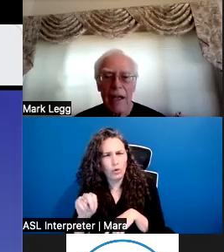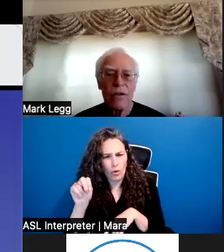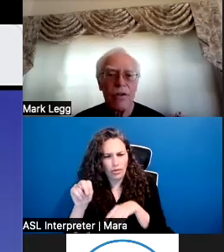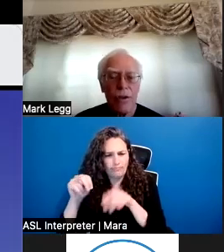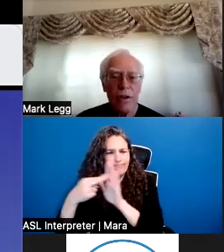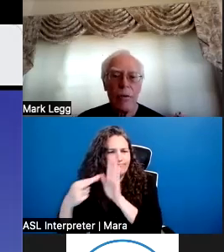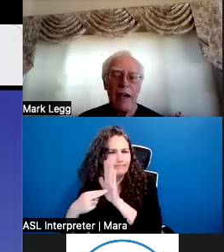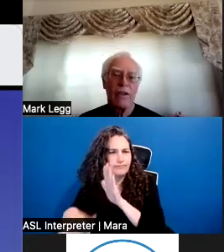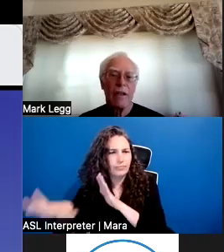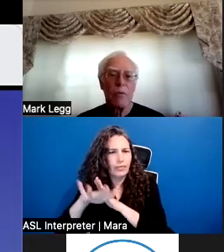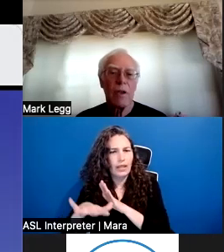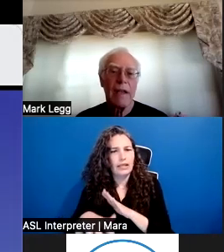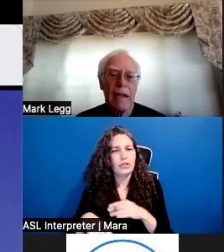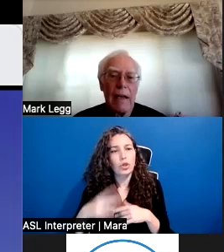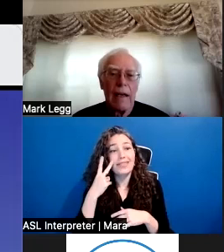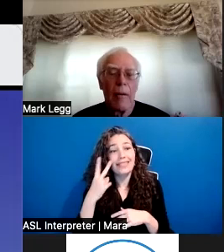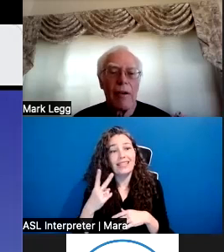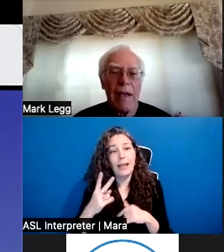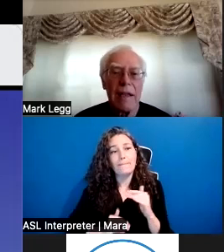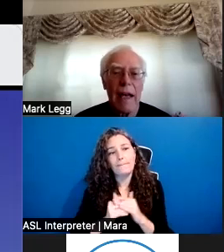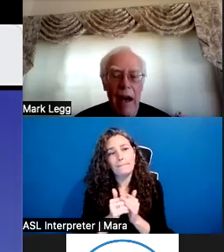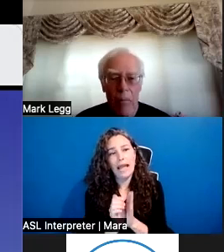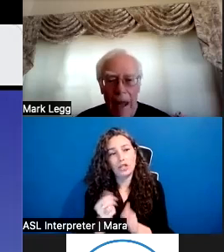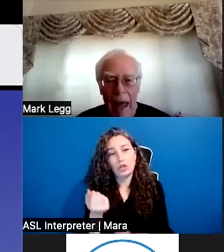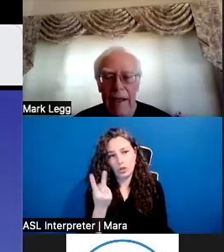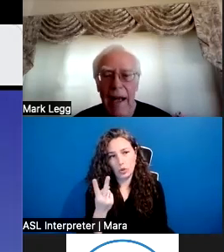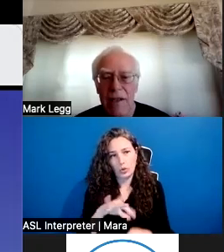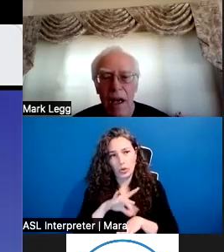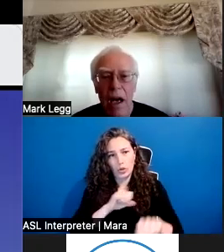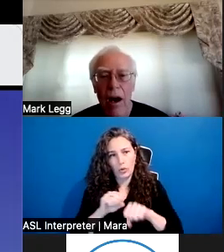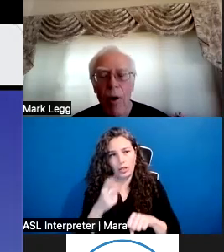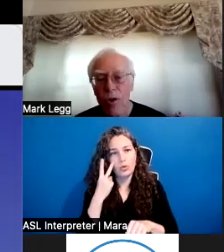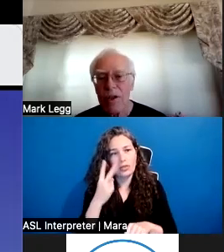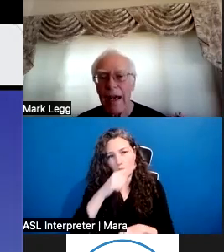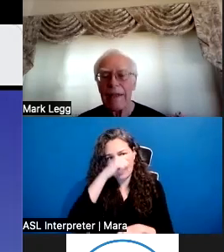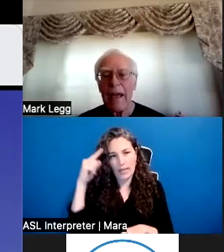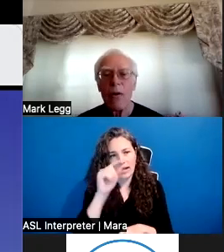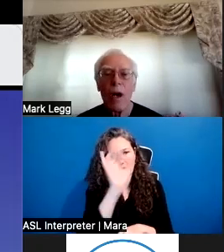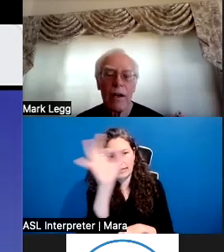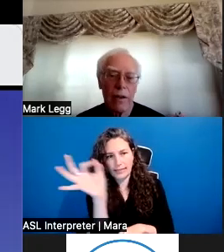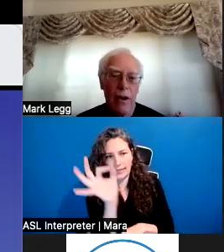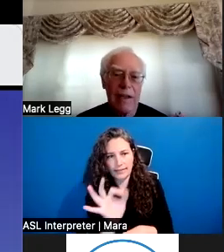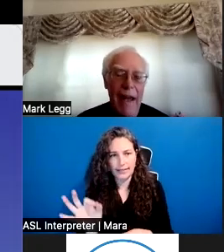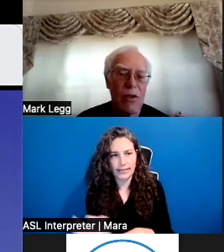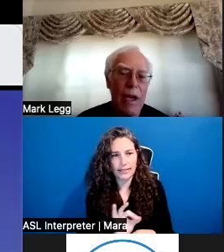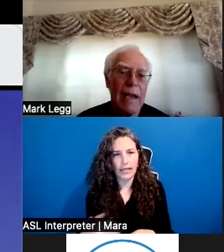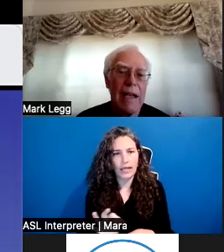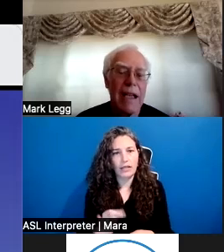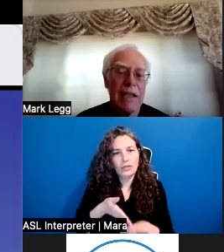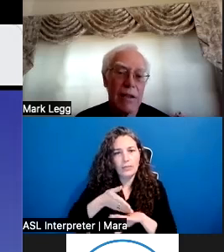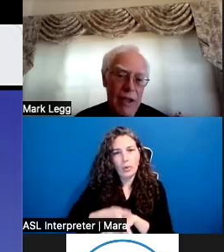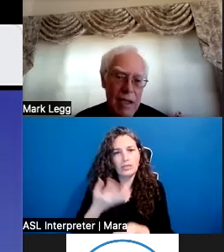to magnitude 2 earthquakes, so you can really get a better idea. And now the black dots are post-1981 earthquakes, and that's